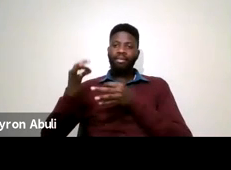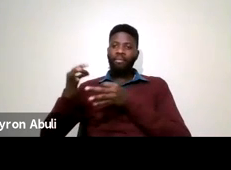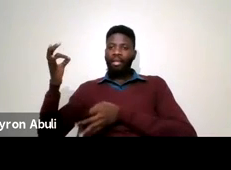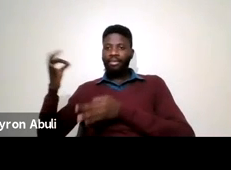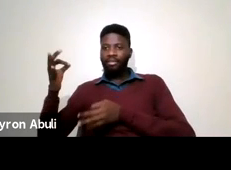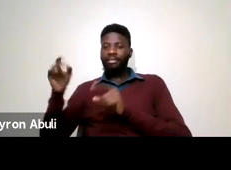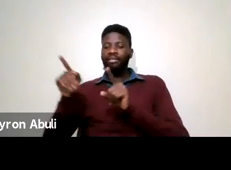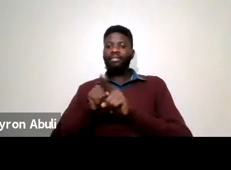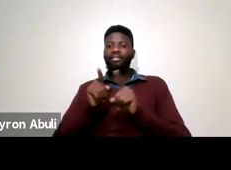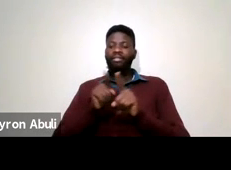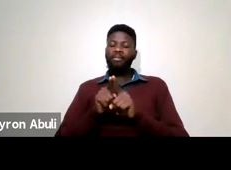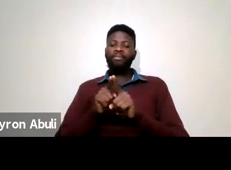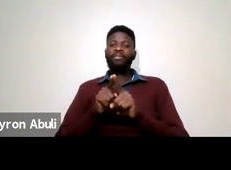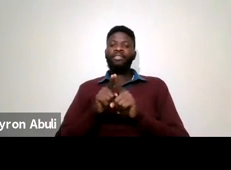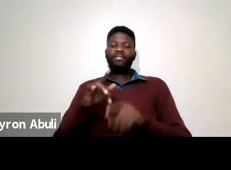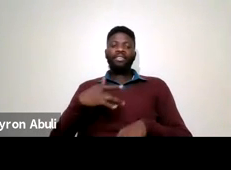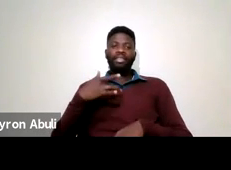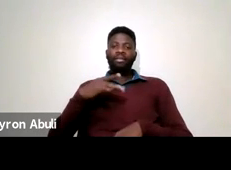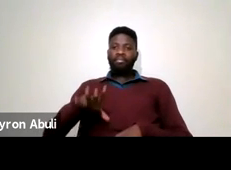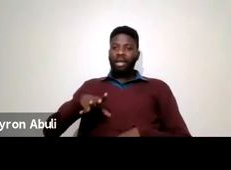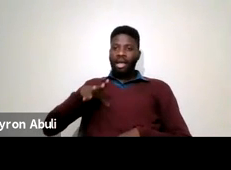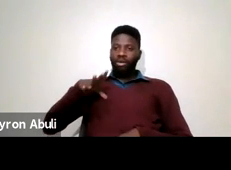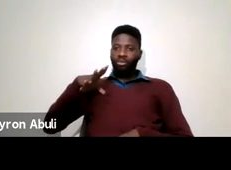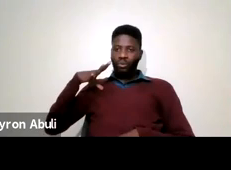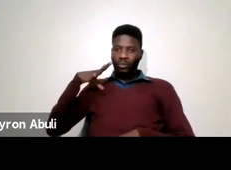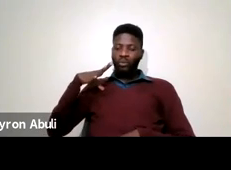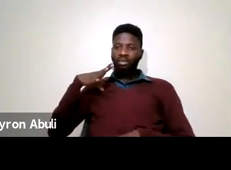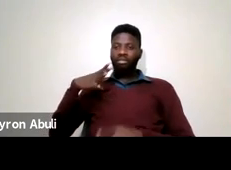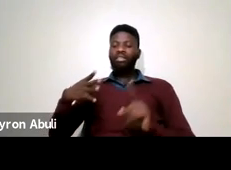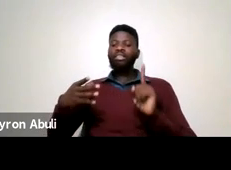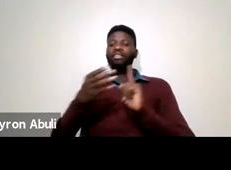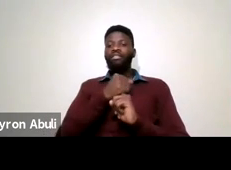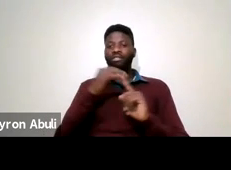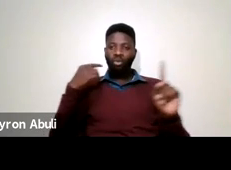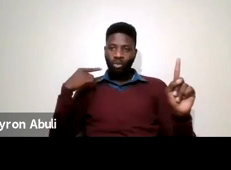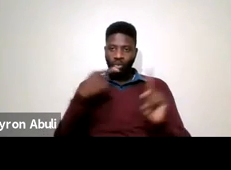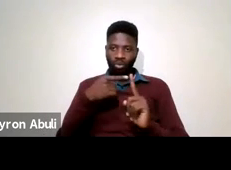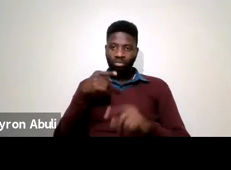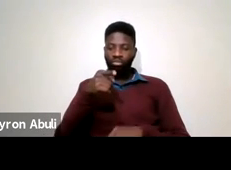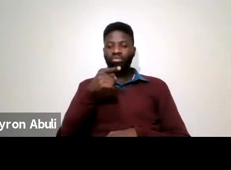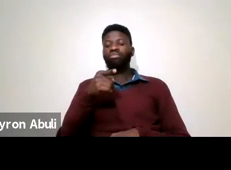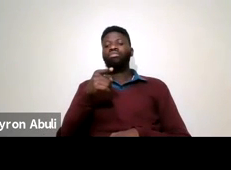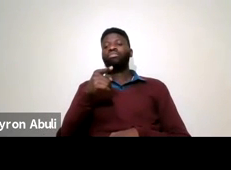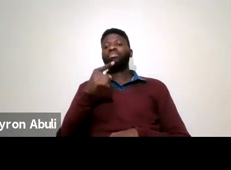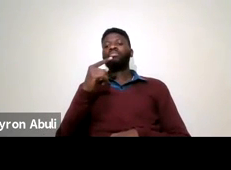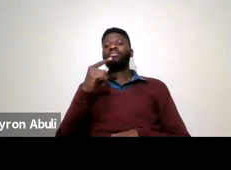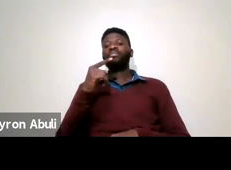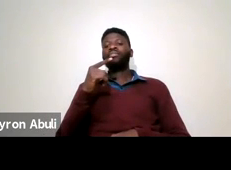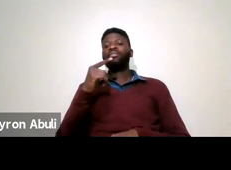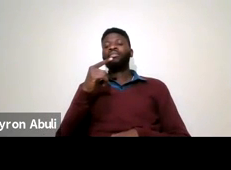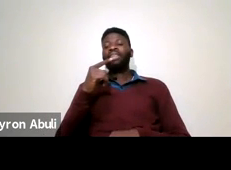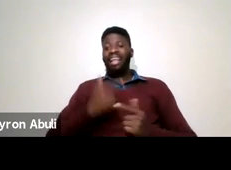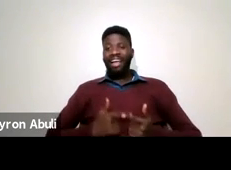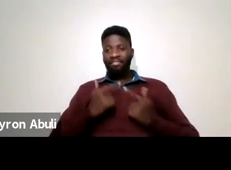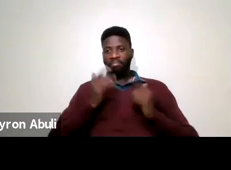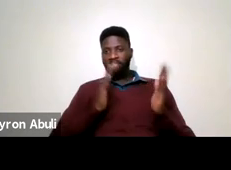goals. This is the beauty of having an organized life and a life that has goals to achieve. I